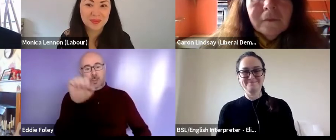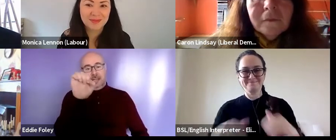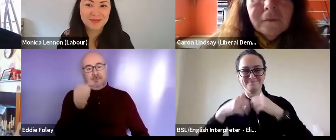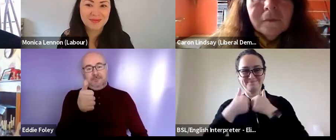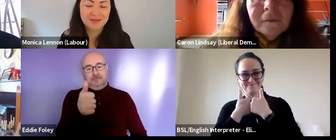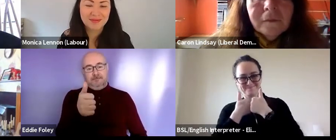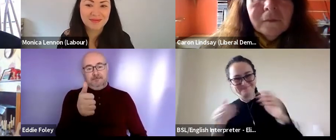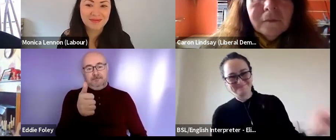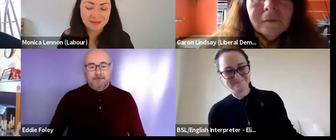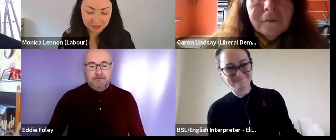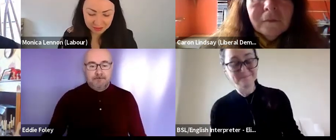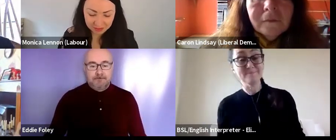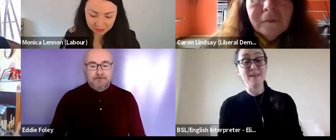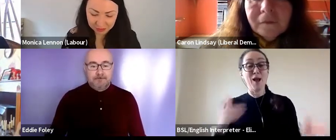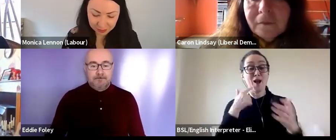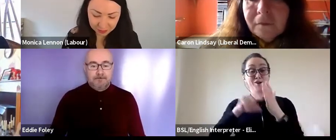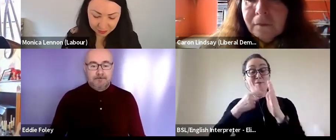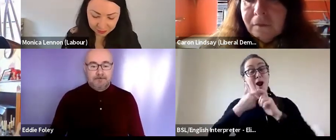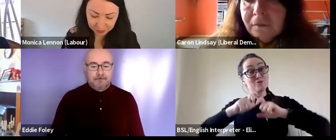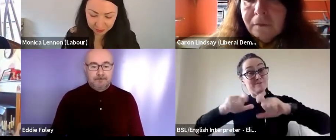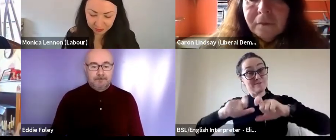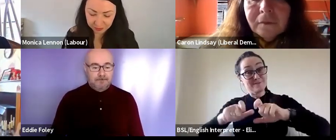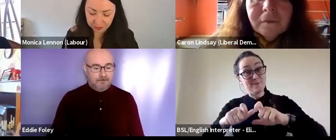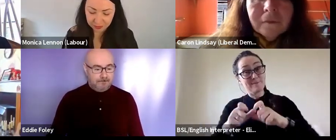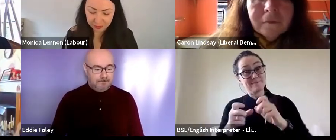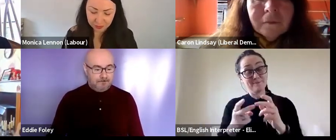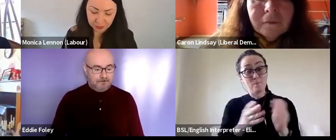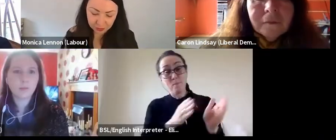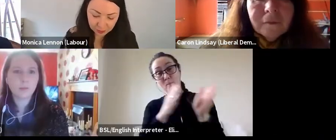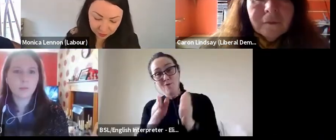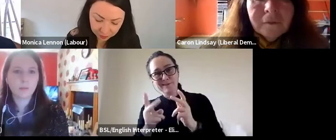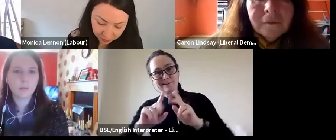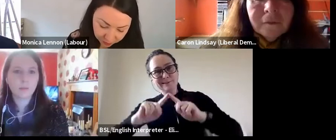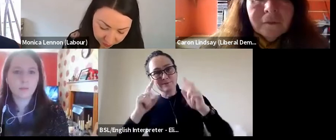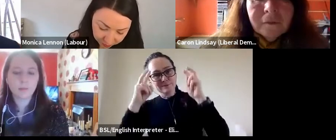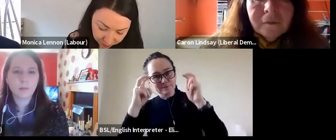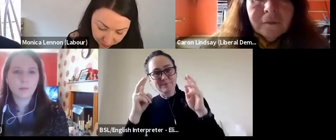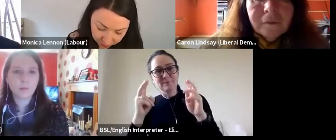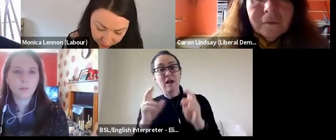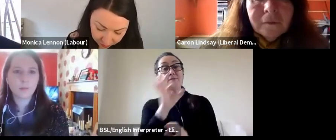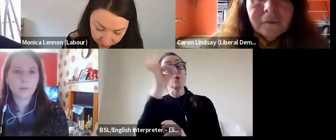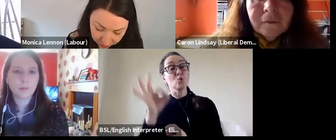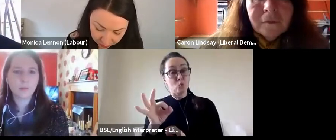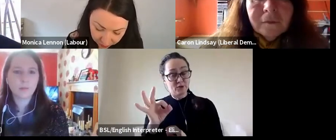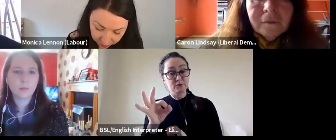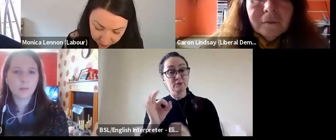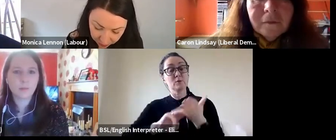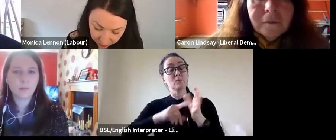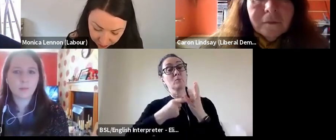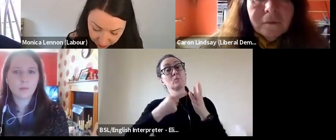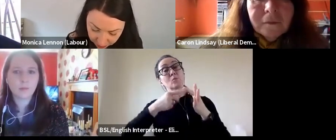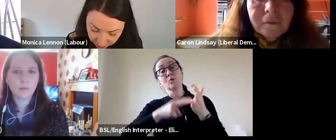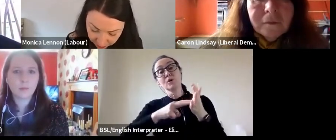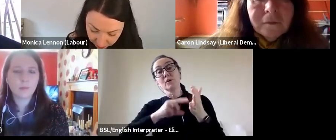I want to move us on, if I may. We have a question that's going to be put by Maureen Morrison,